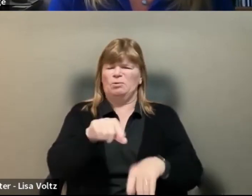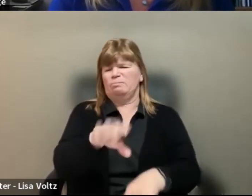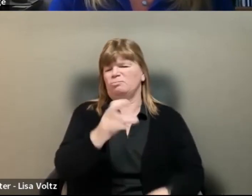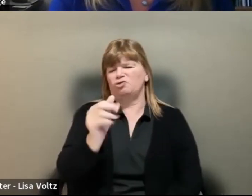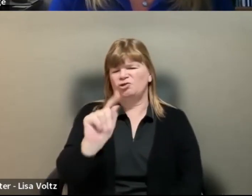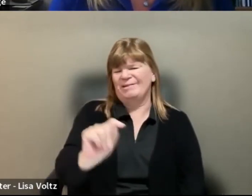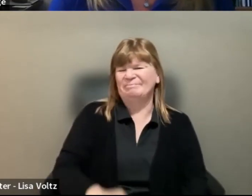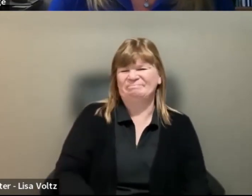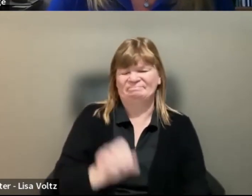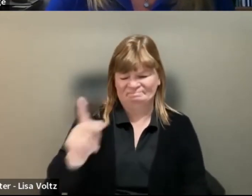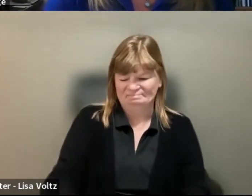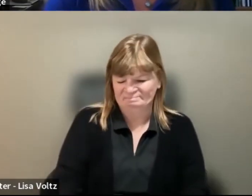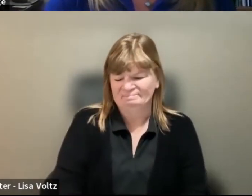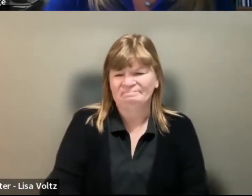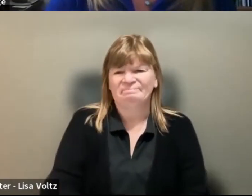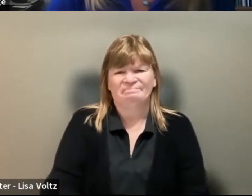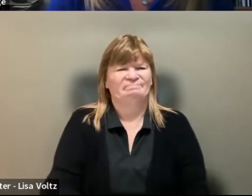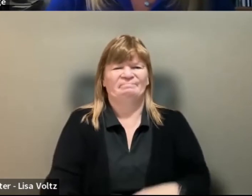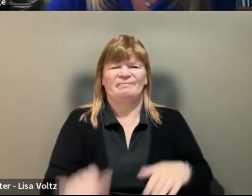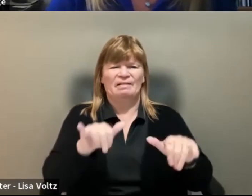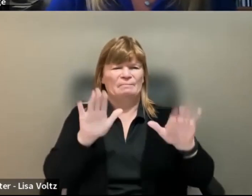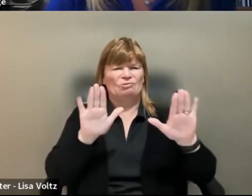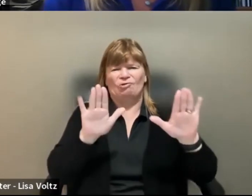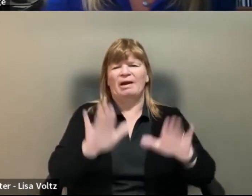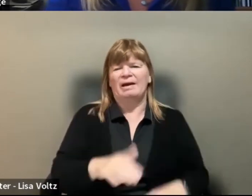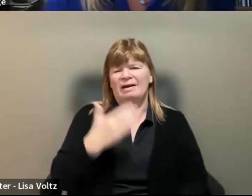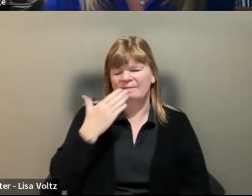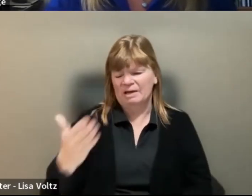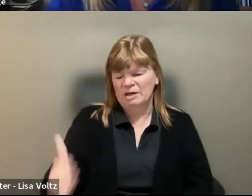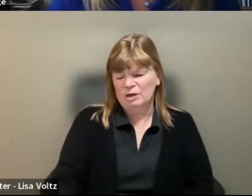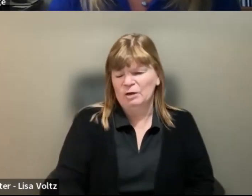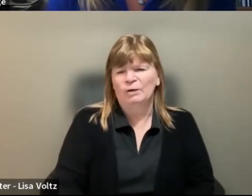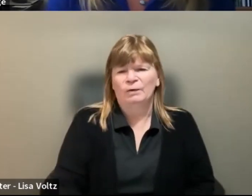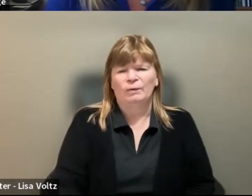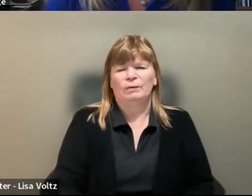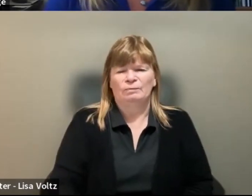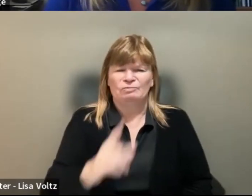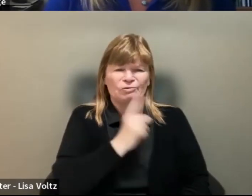Becky. That would be great. Yes. All of those. Thank you. That's perfect. Sure.